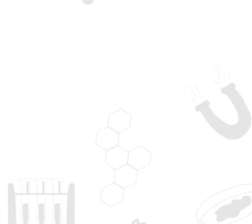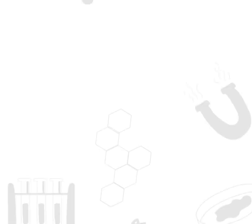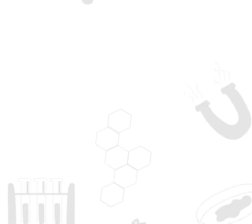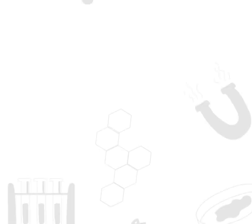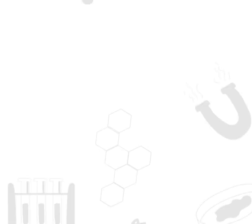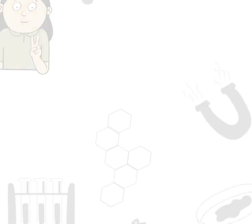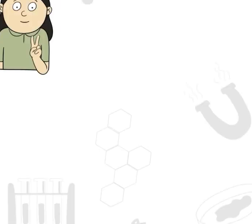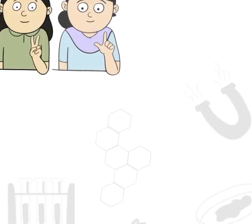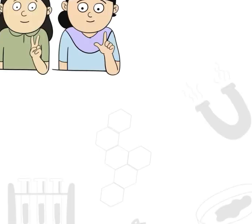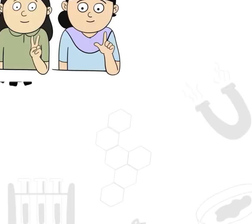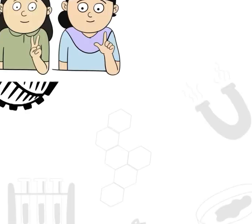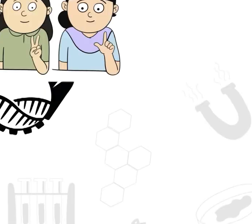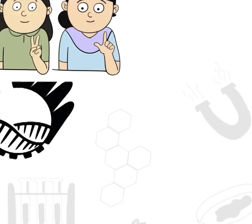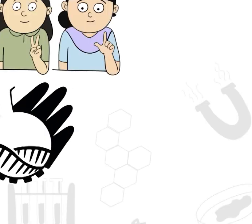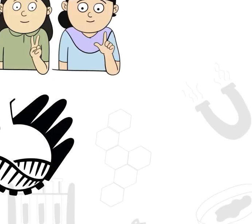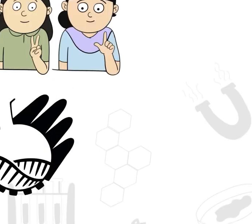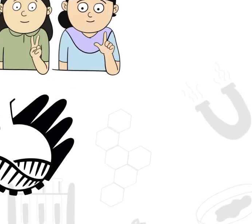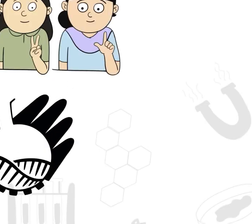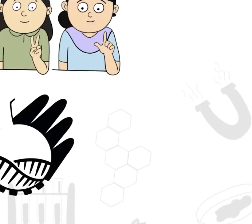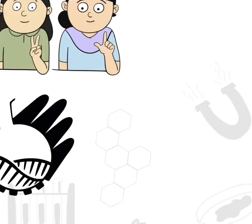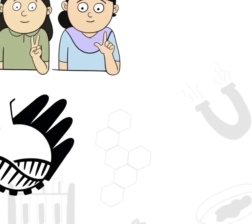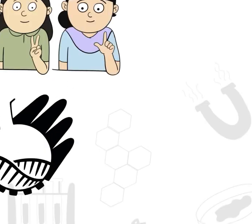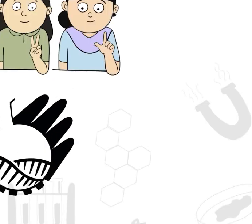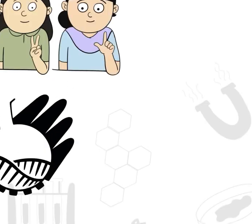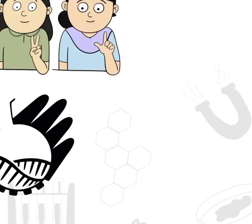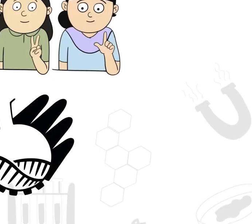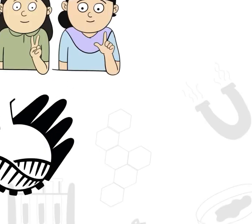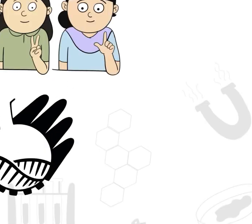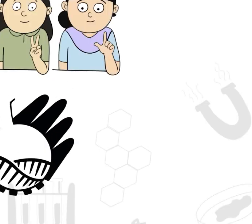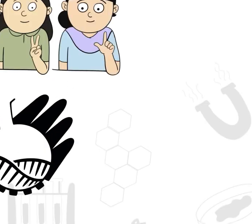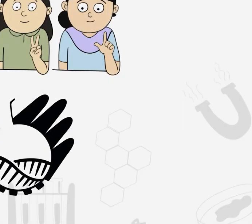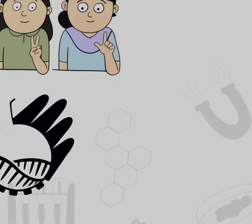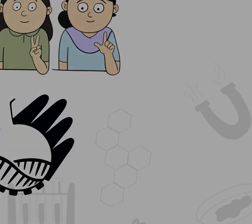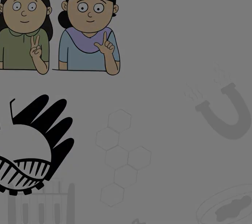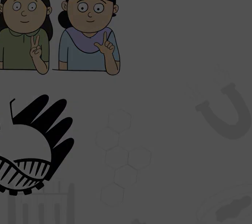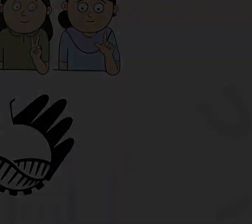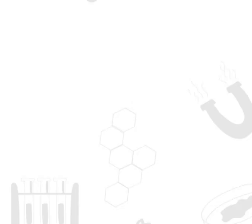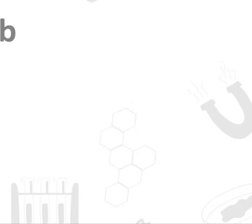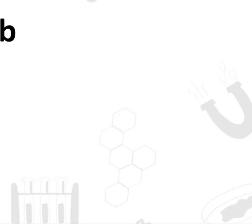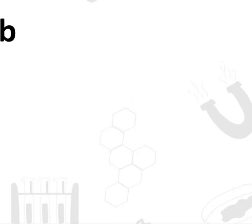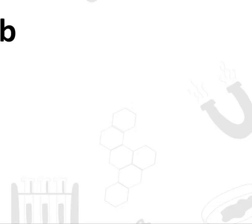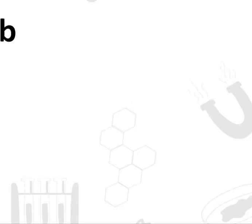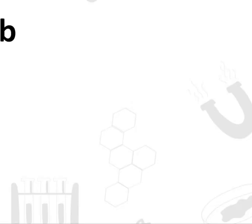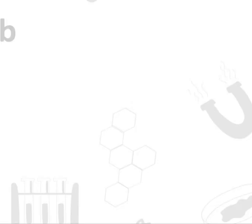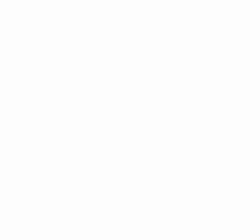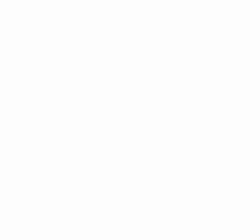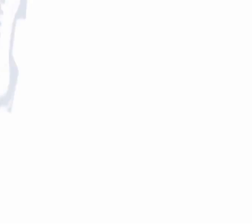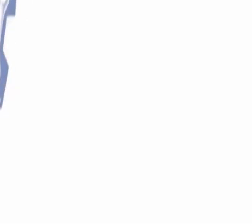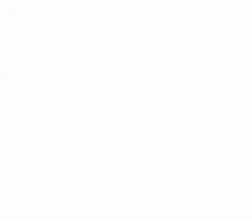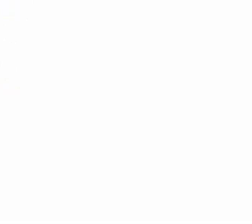Welcome to ISL-enabled Virtual Lab of CSIR.